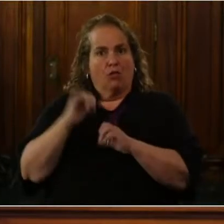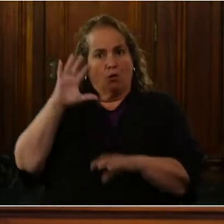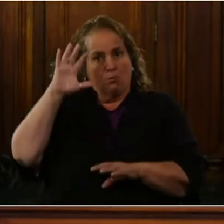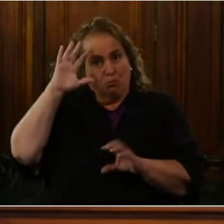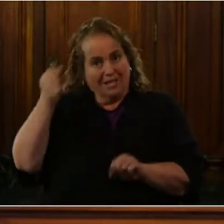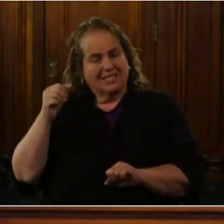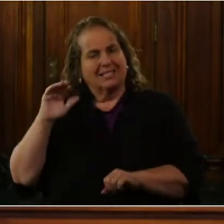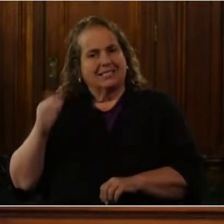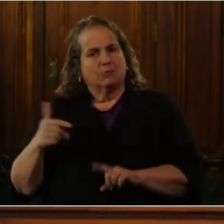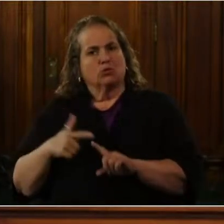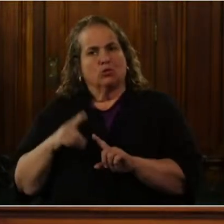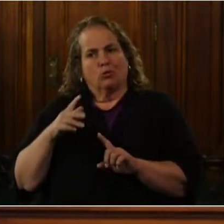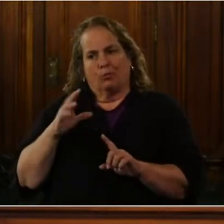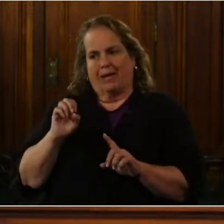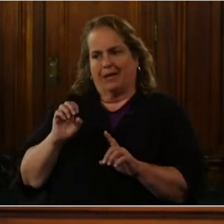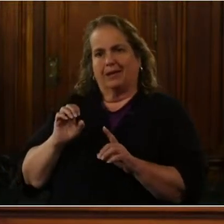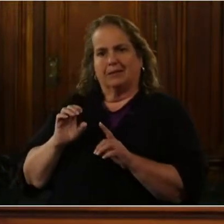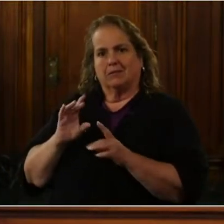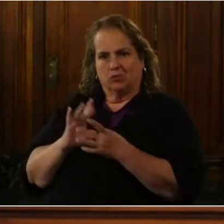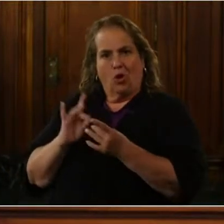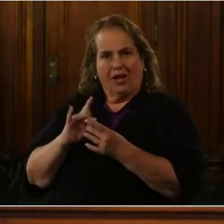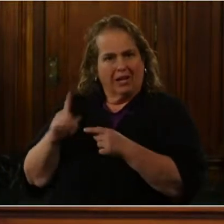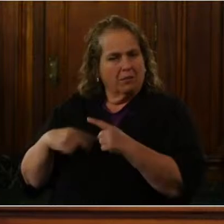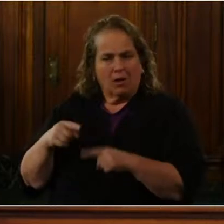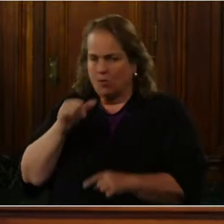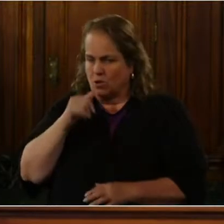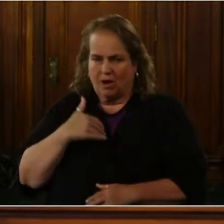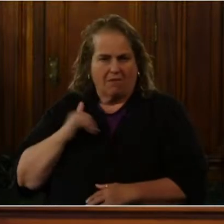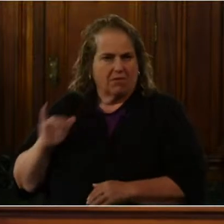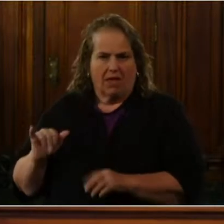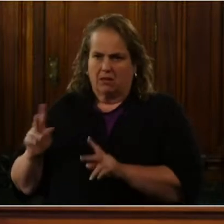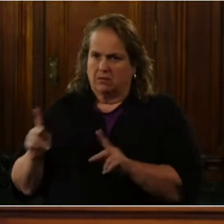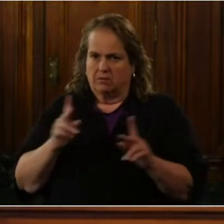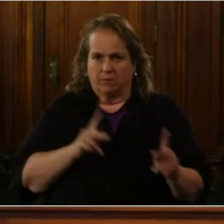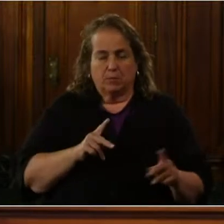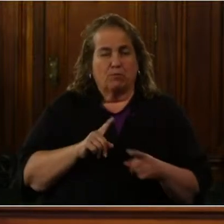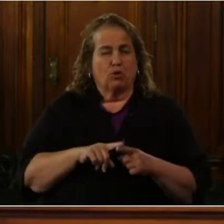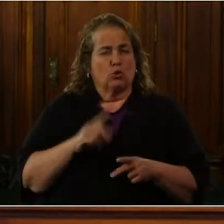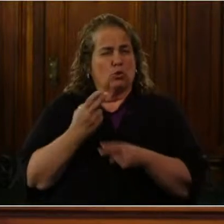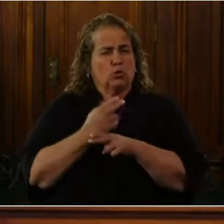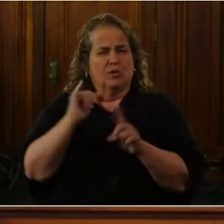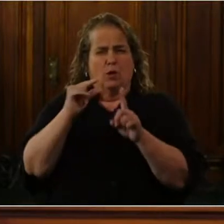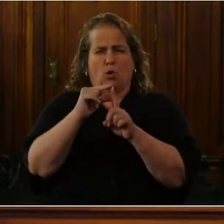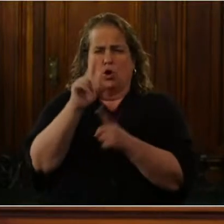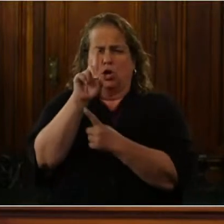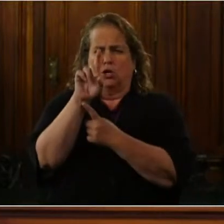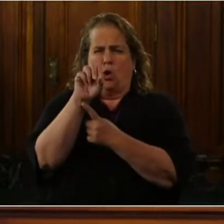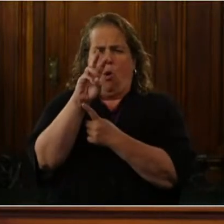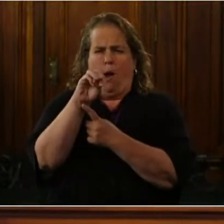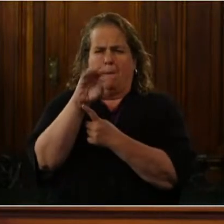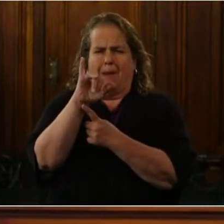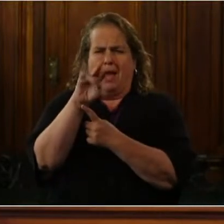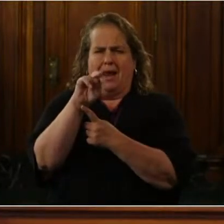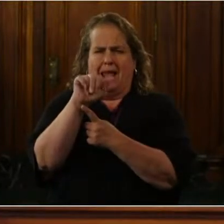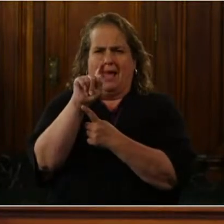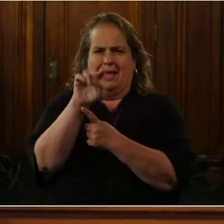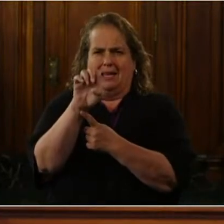be referring to, and to use a terminology like dominate in this